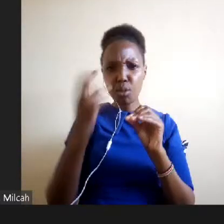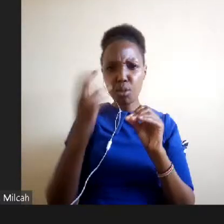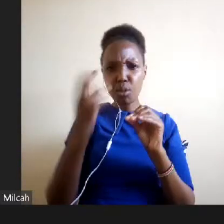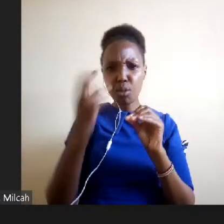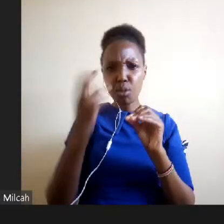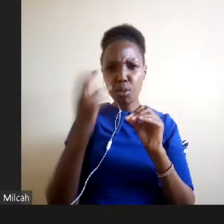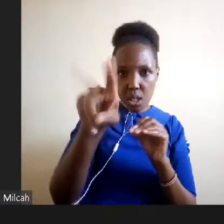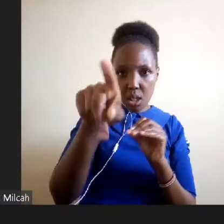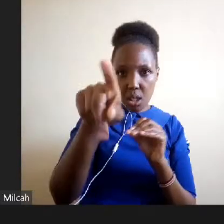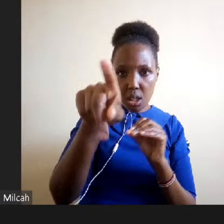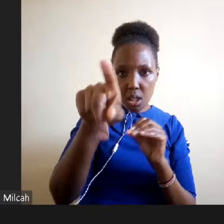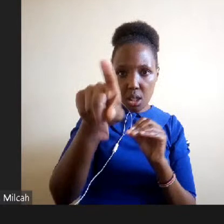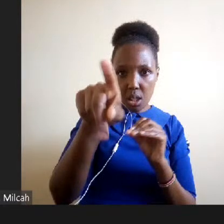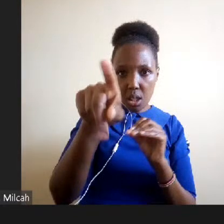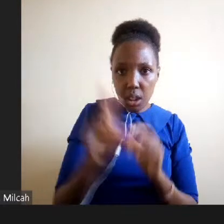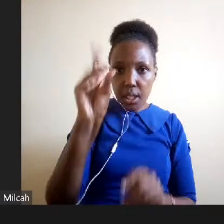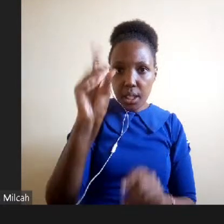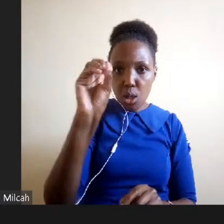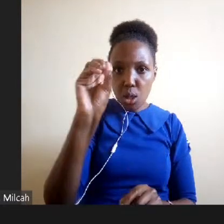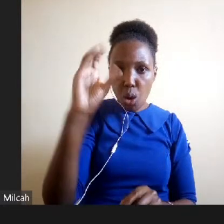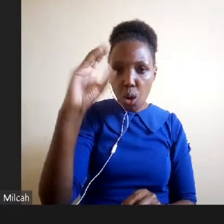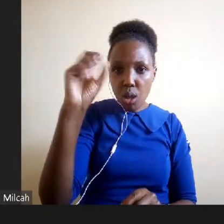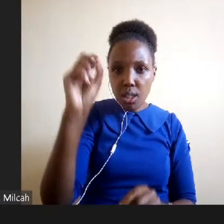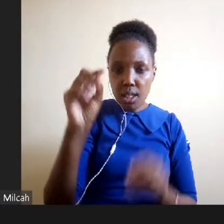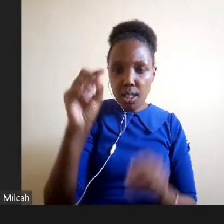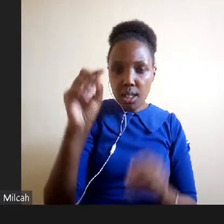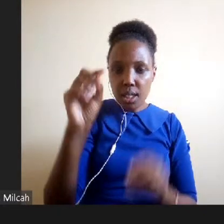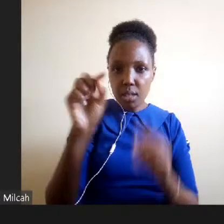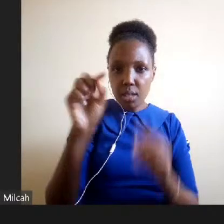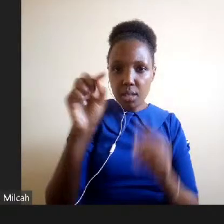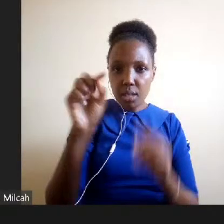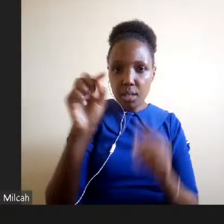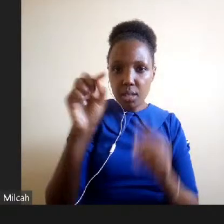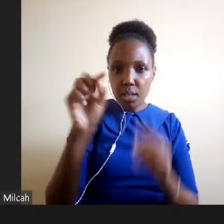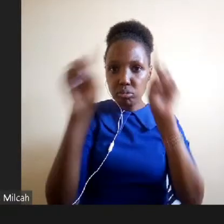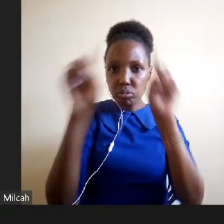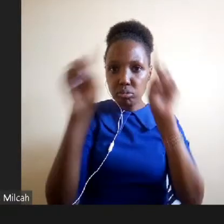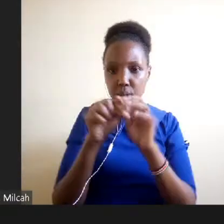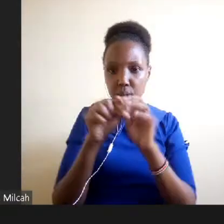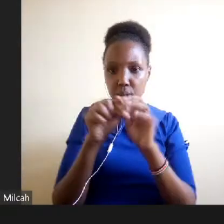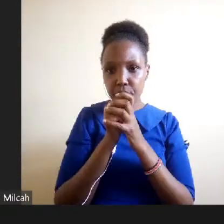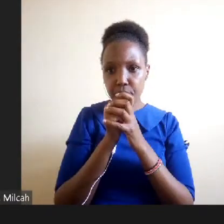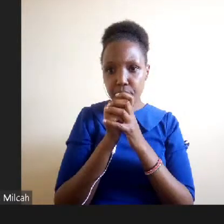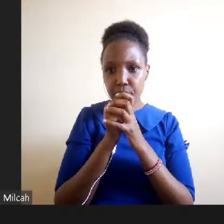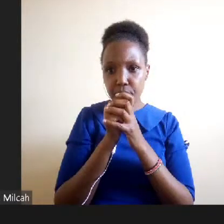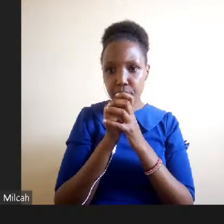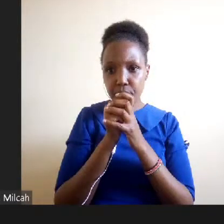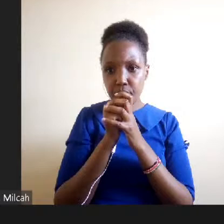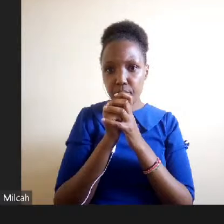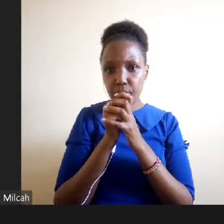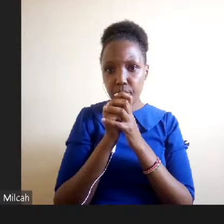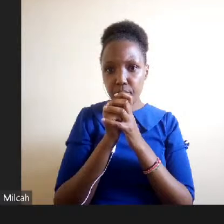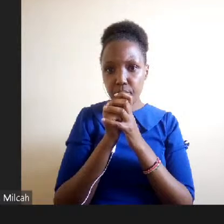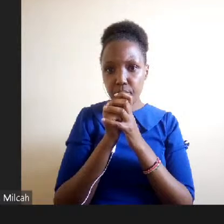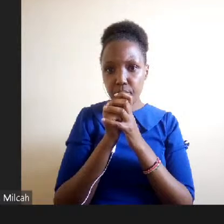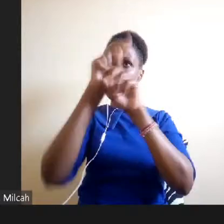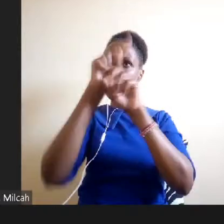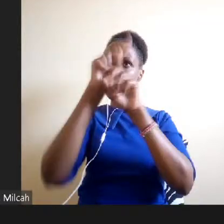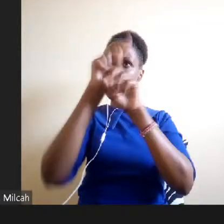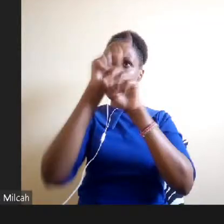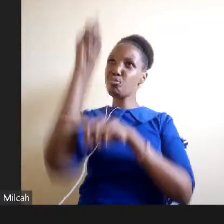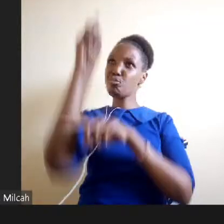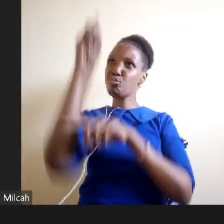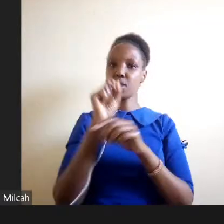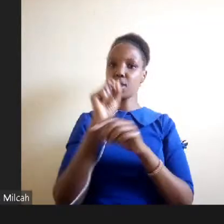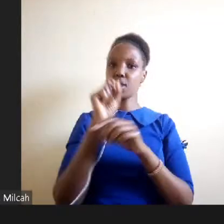using Google Docs. It has a padlock, which means the site that I'm using right now is secure. So sometimes it is gray in other machines,